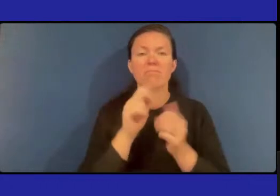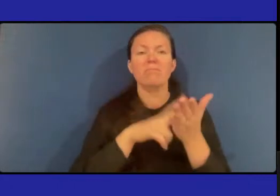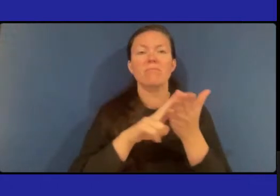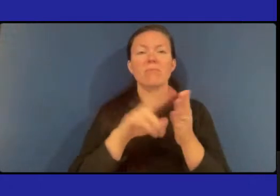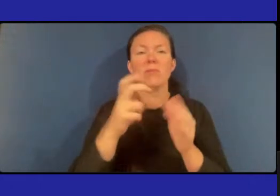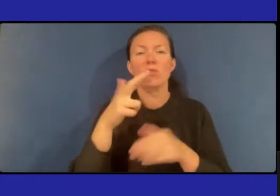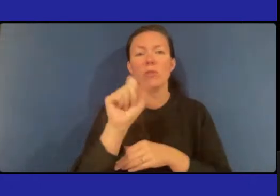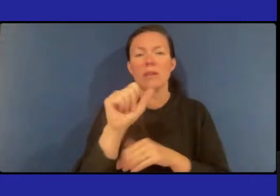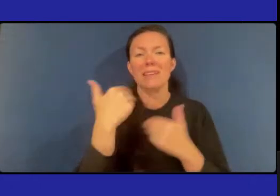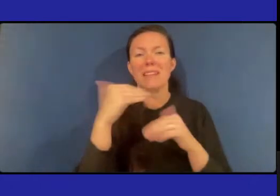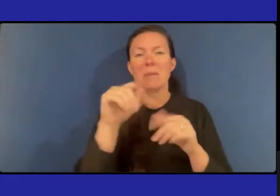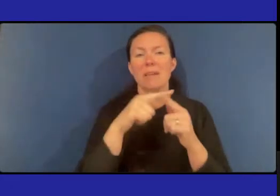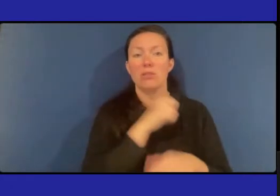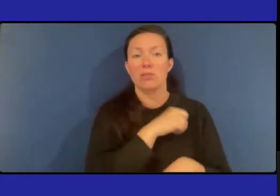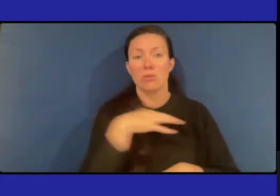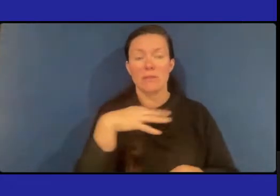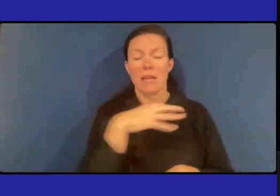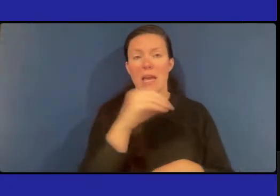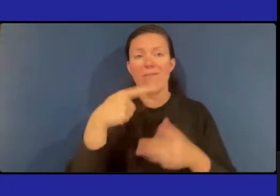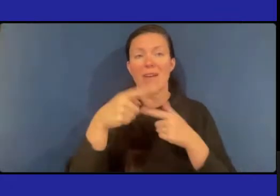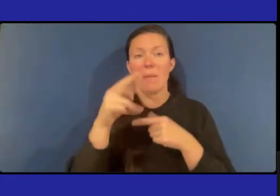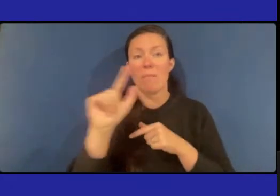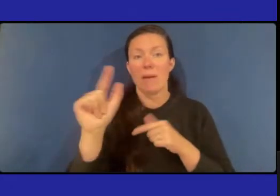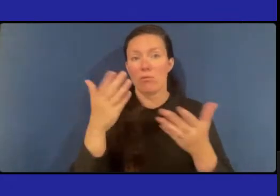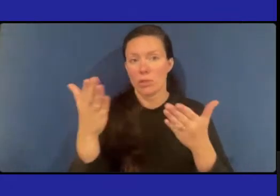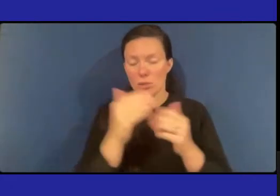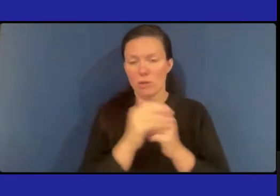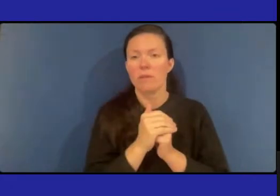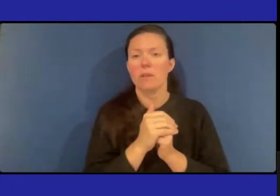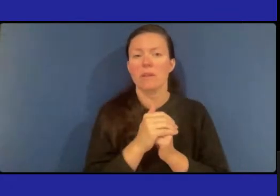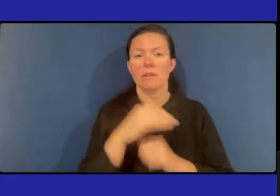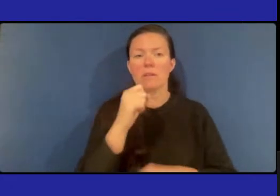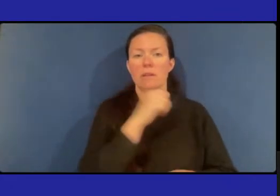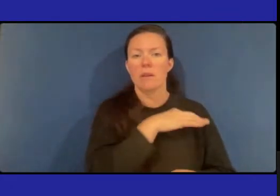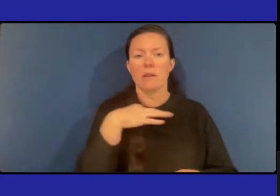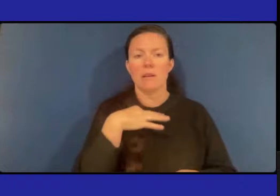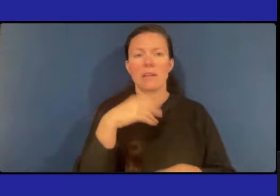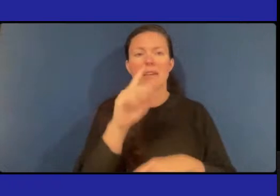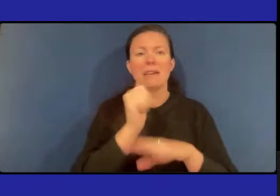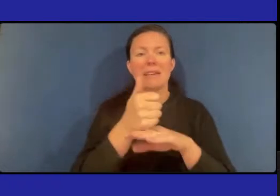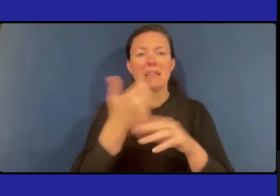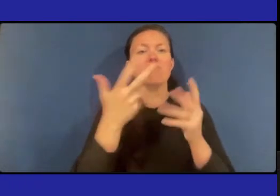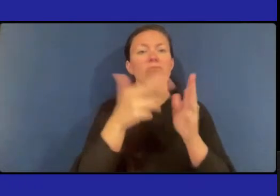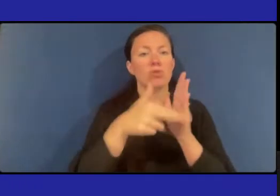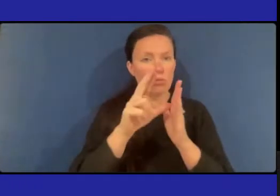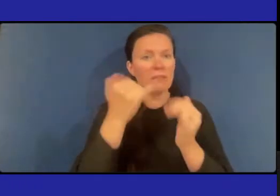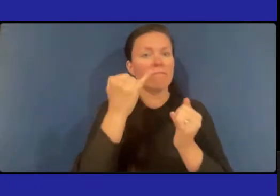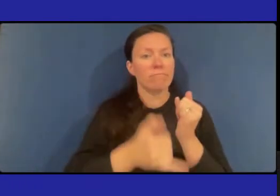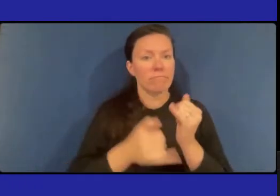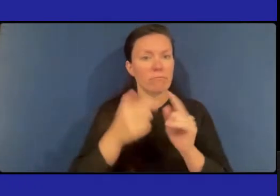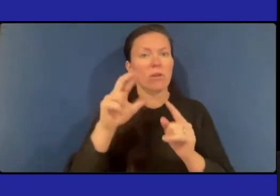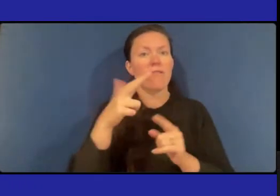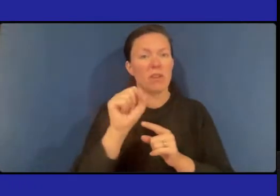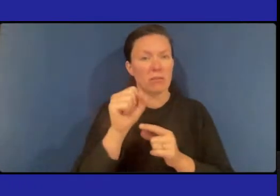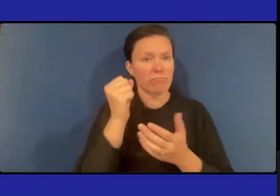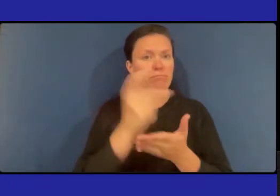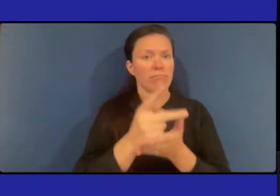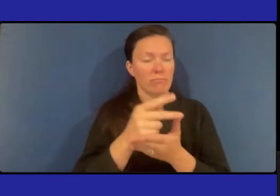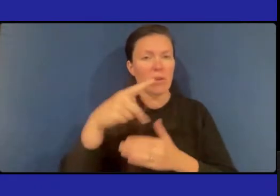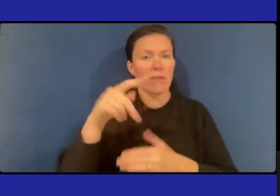to personnel and payroll services. The staffing plan is established, reviewed, and finalized by CHS for PAGNI's